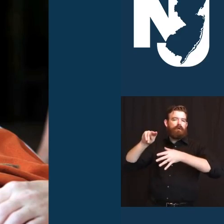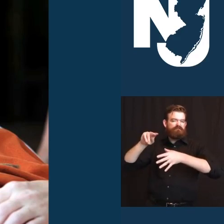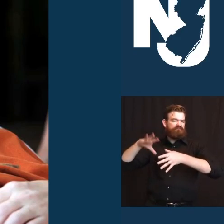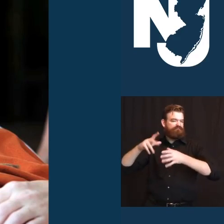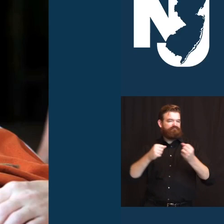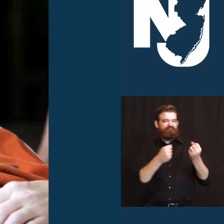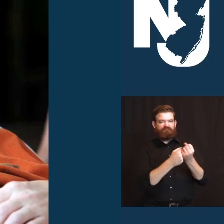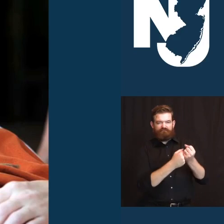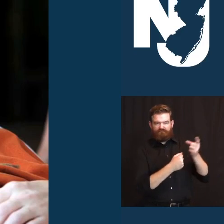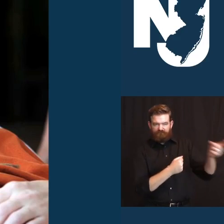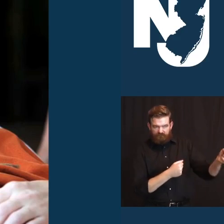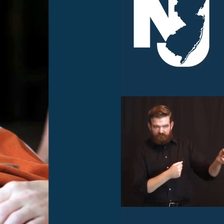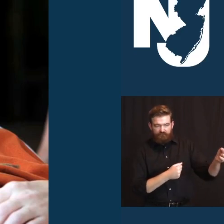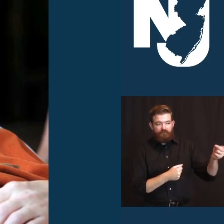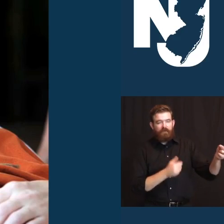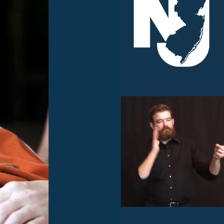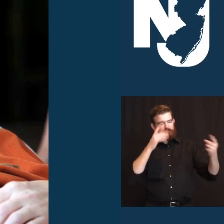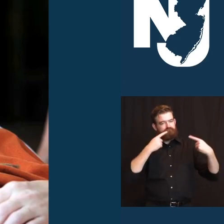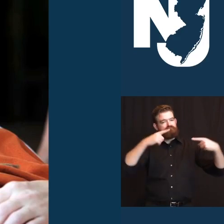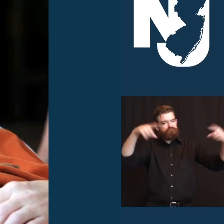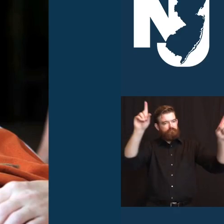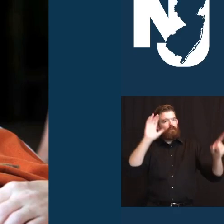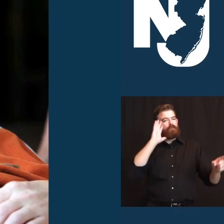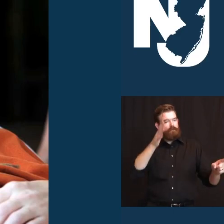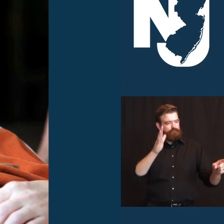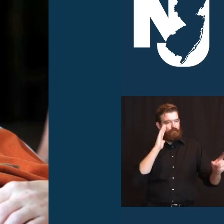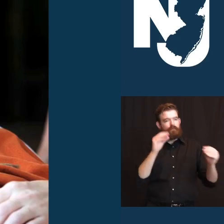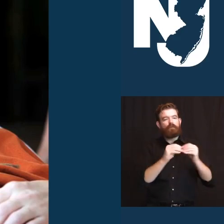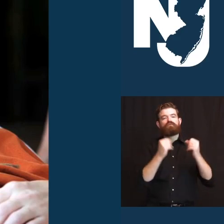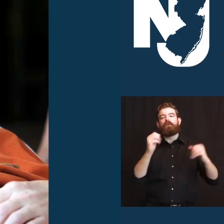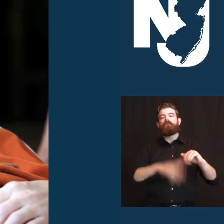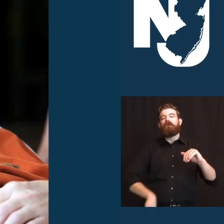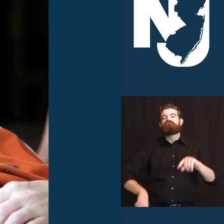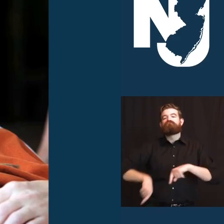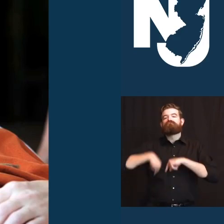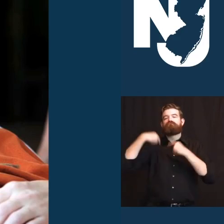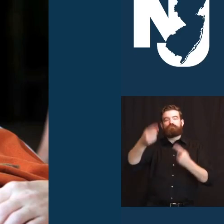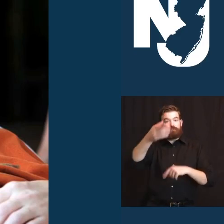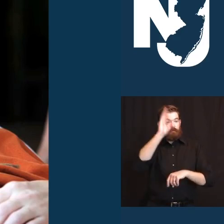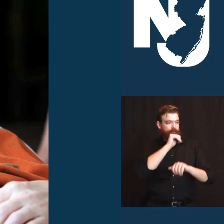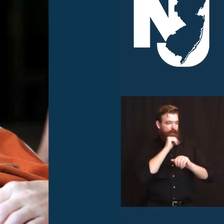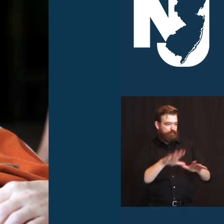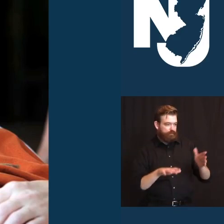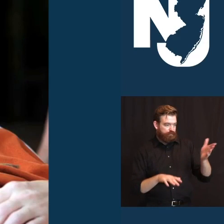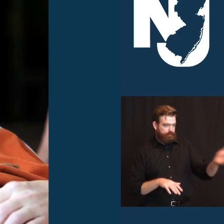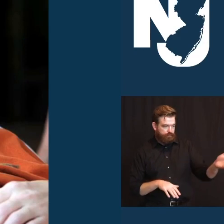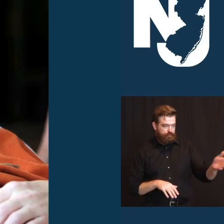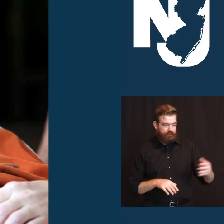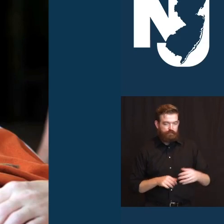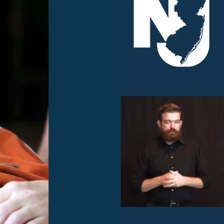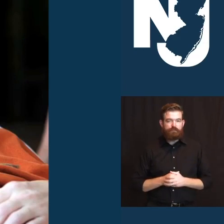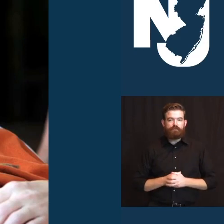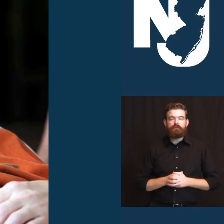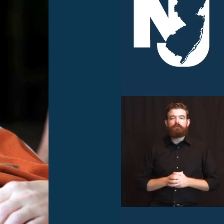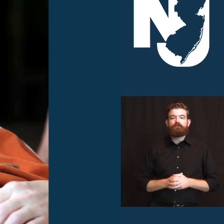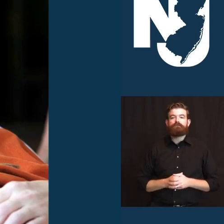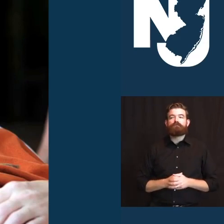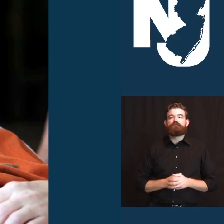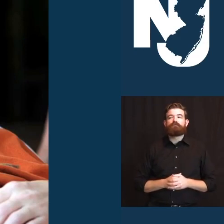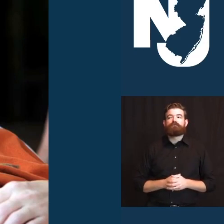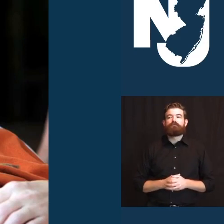make it, and he'll be stronger than ever before. God bless you, buddy. Just as, I might add, I know our state